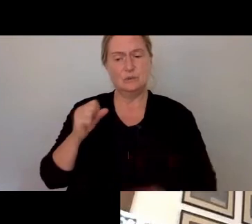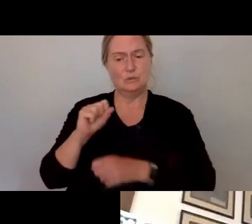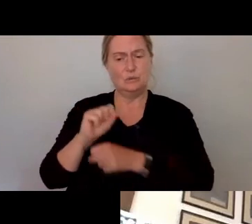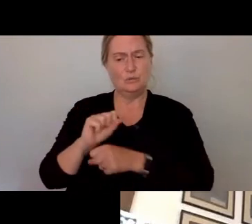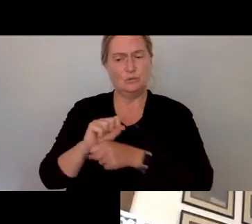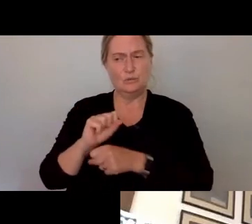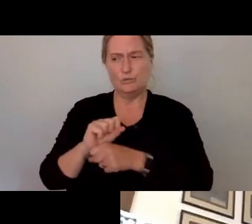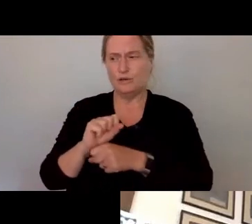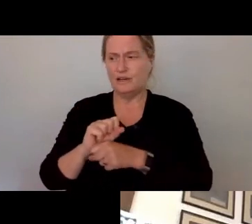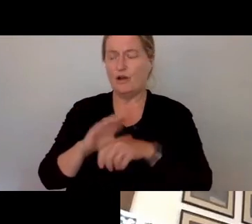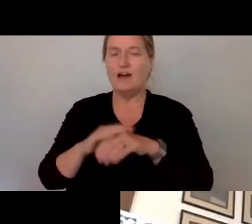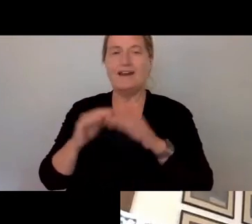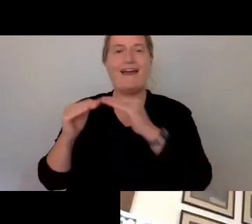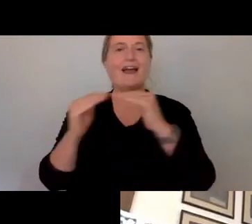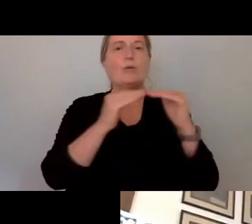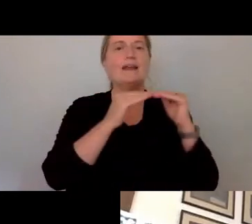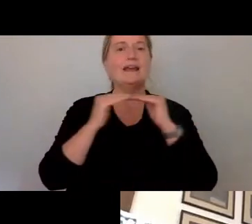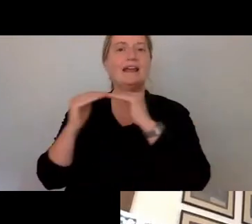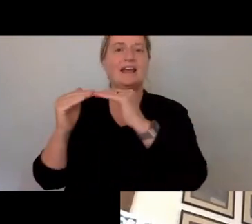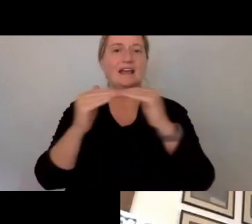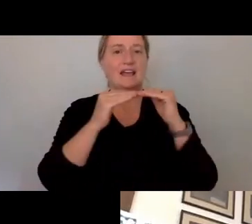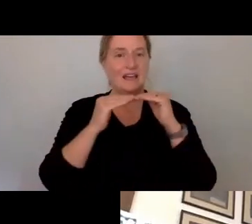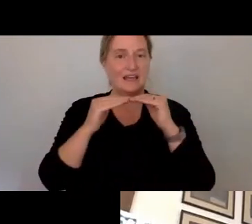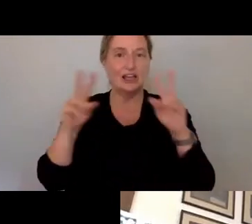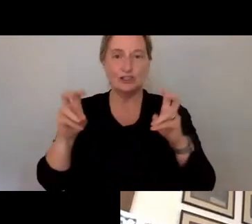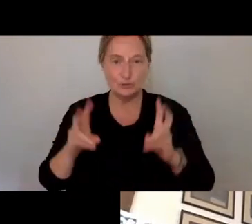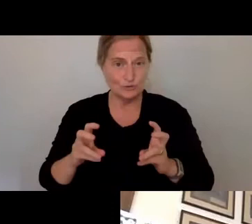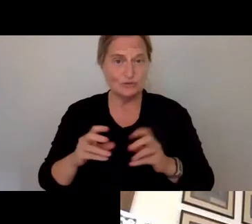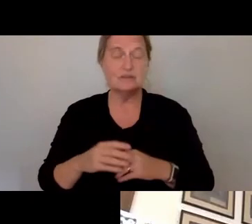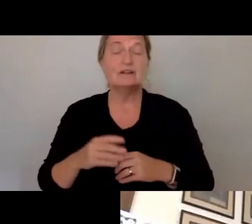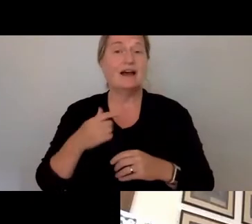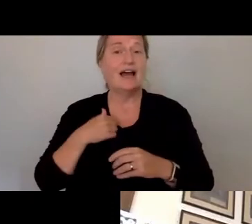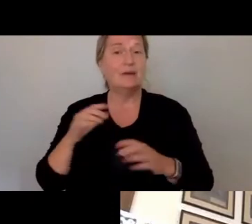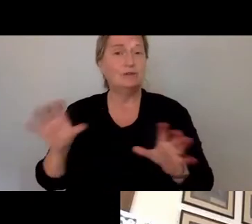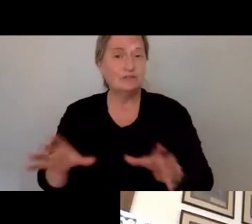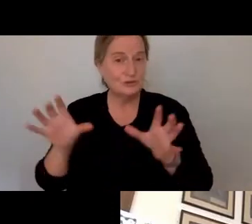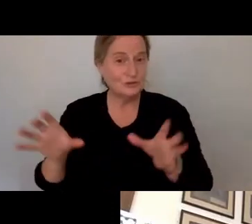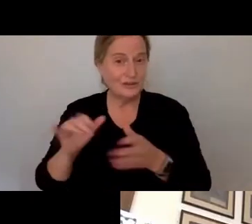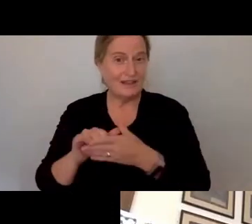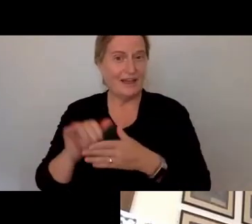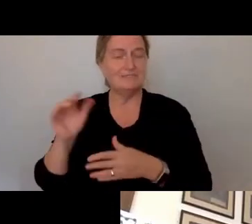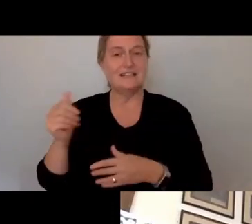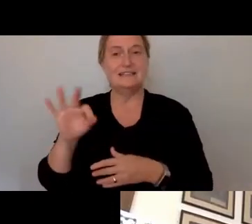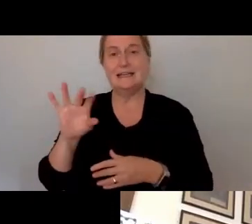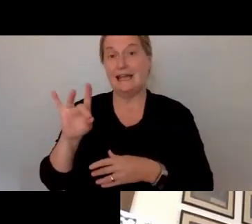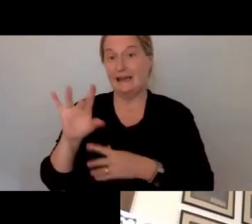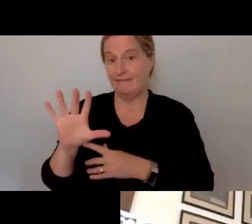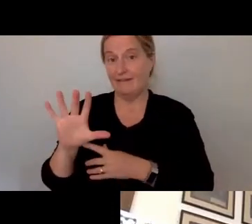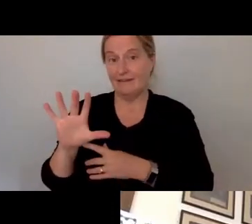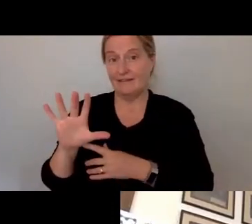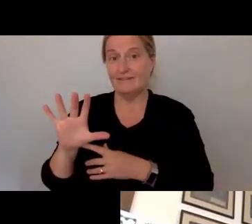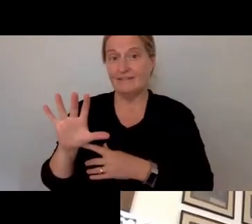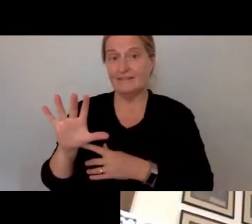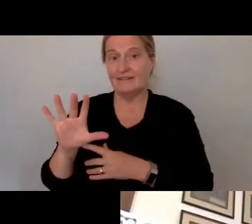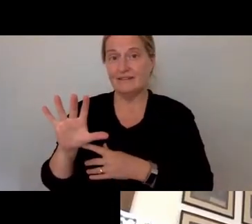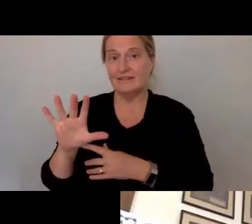equity issues and on disability issues. So I did that in 1985 with